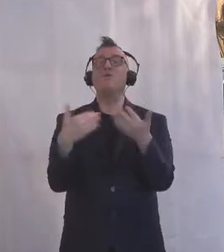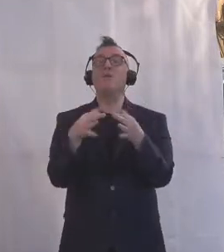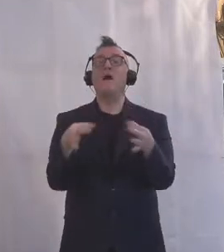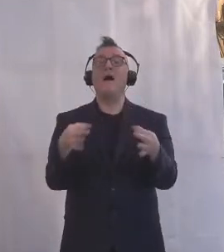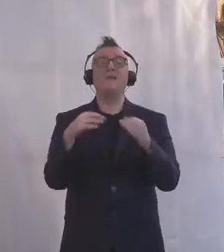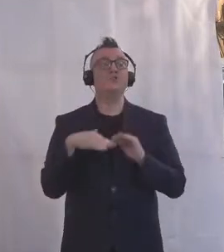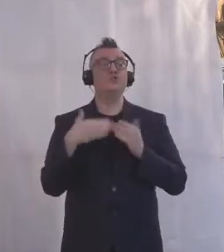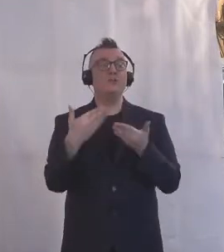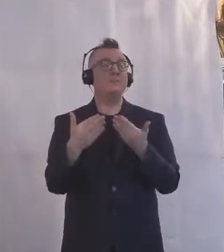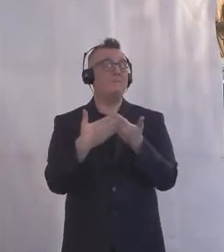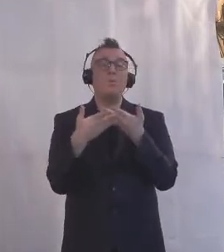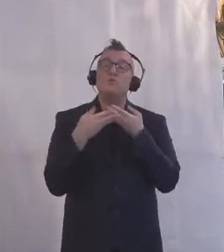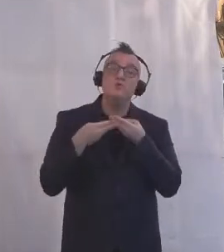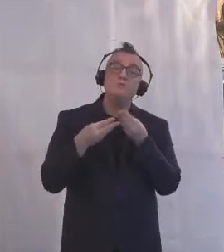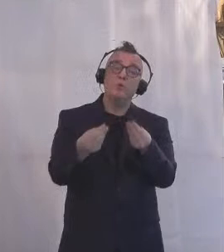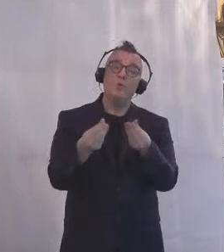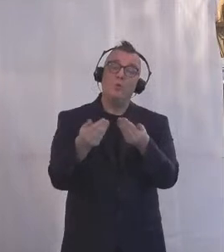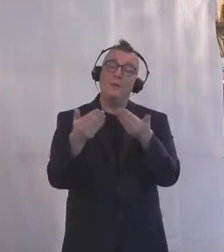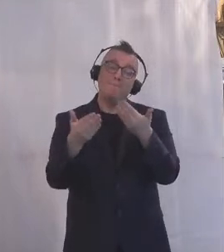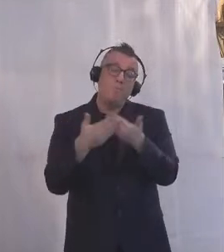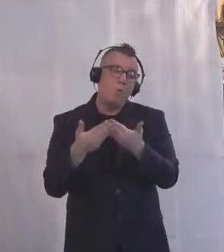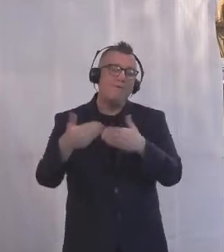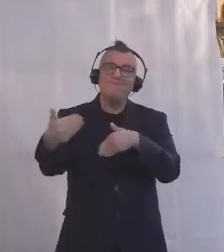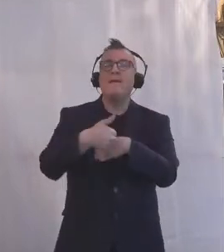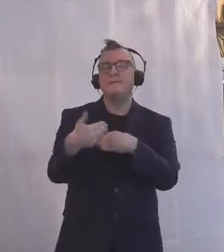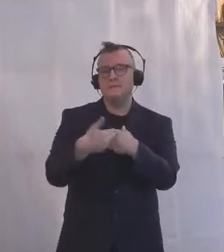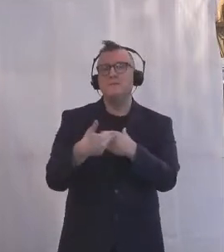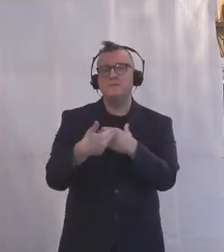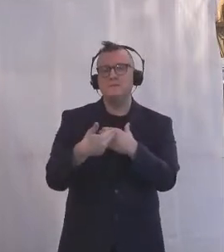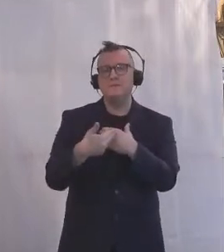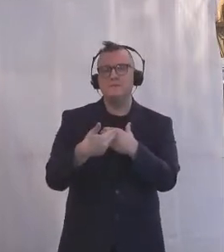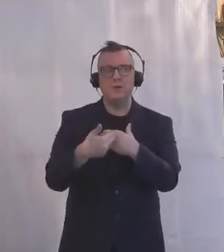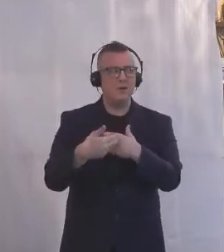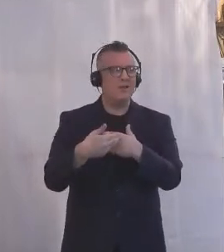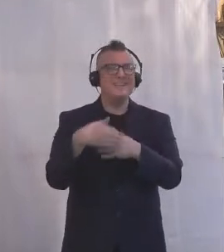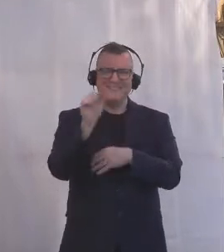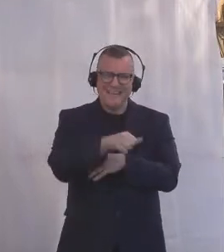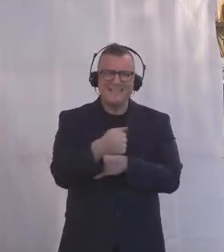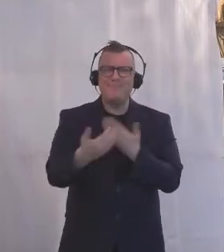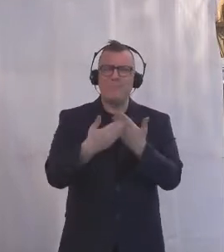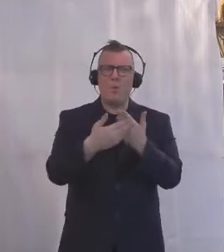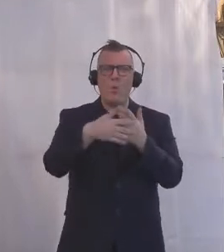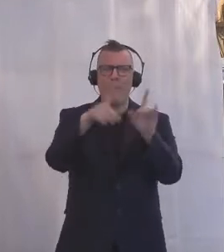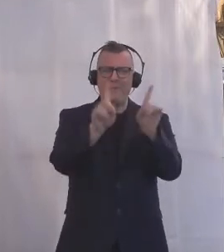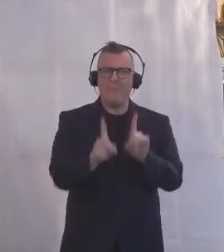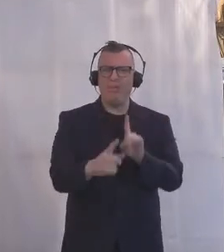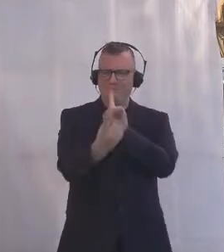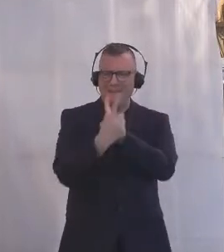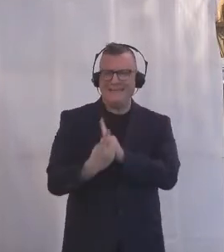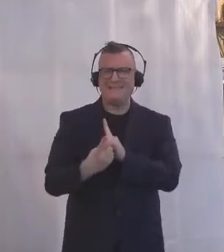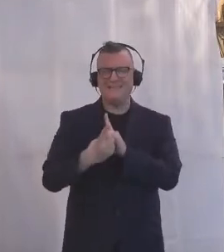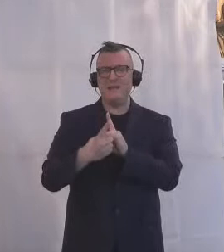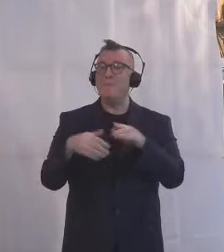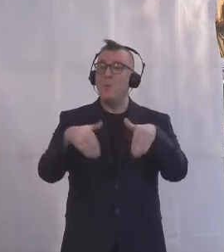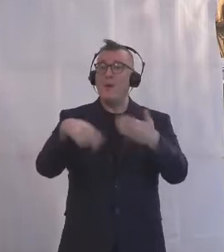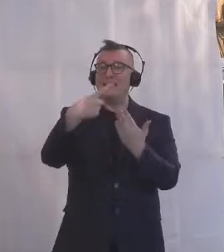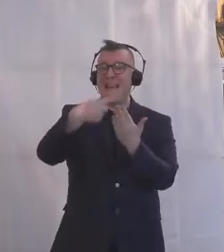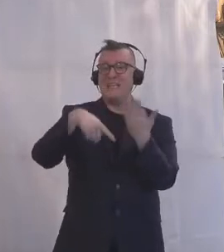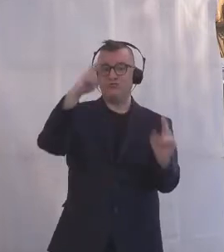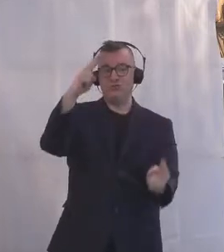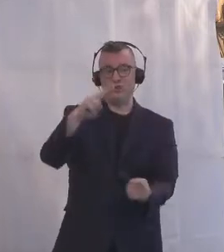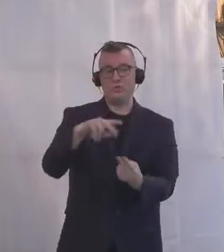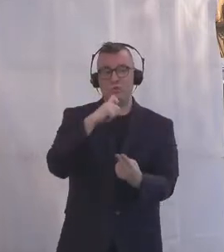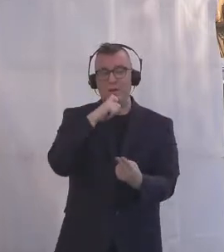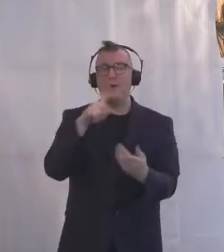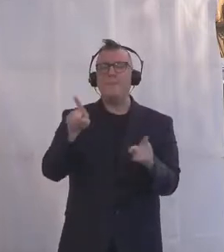more efficient, and not only to be able to see more people so that there's less waiting lists, but actually the services they